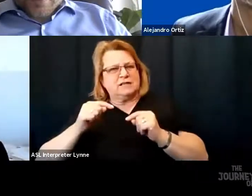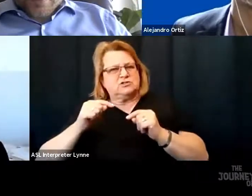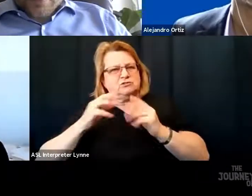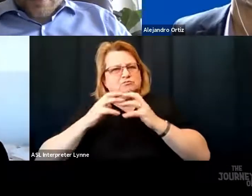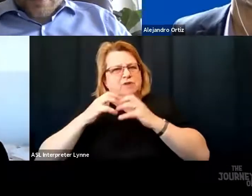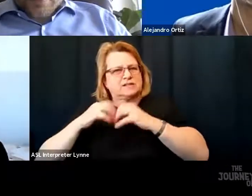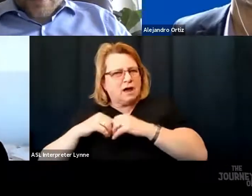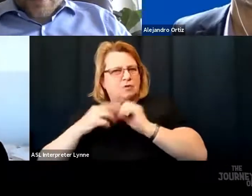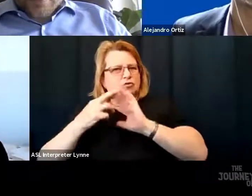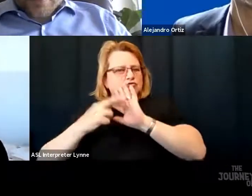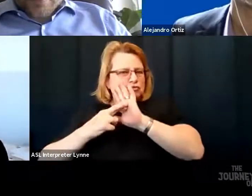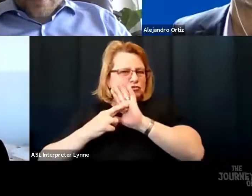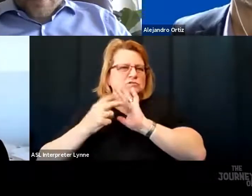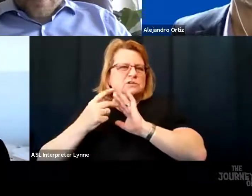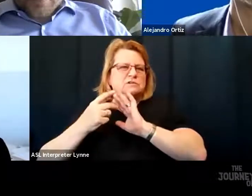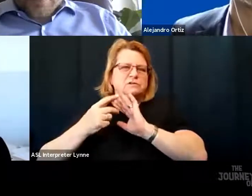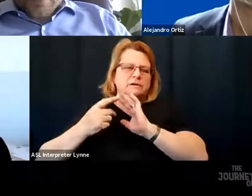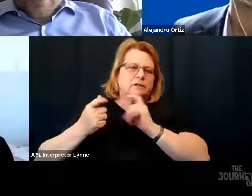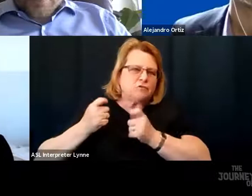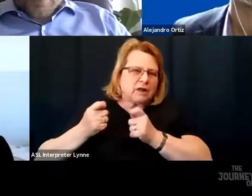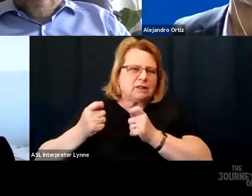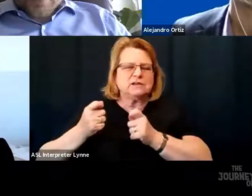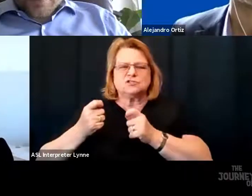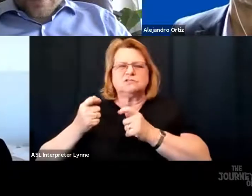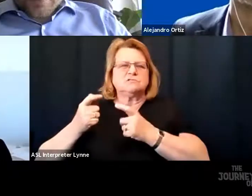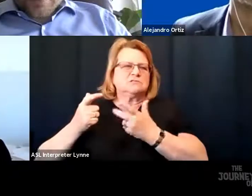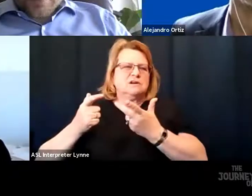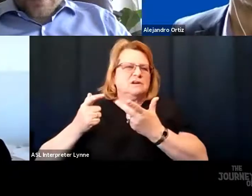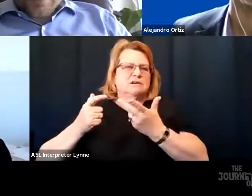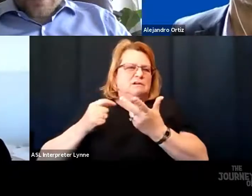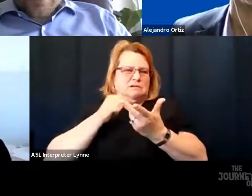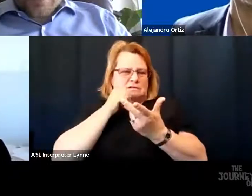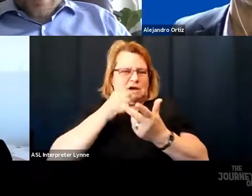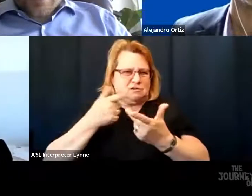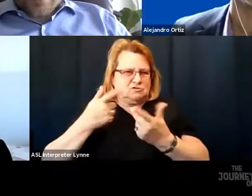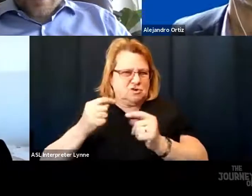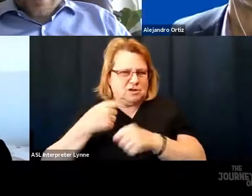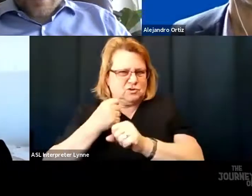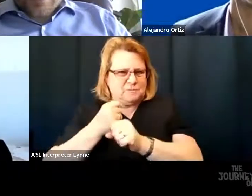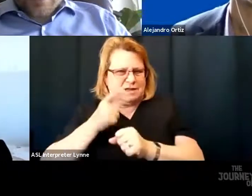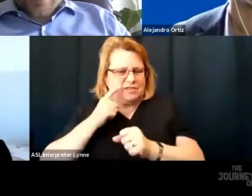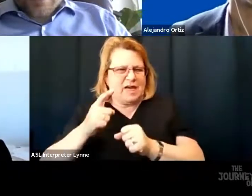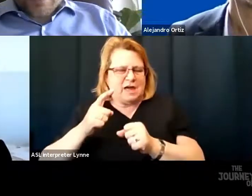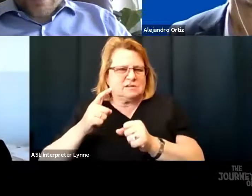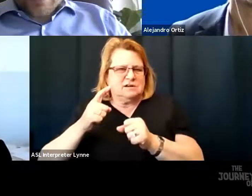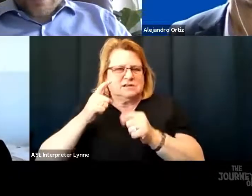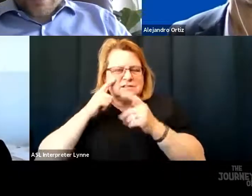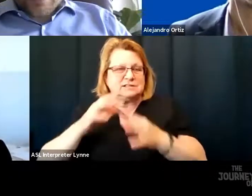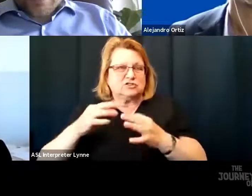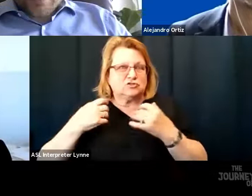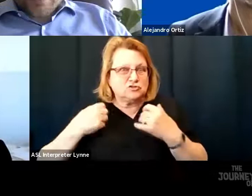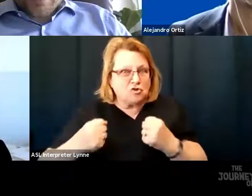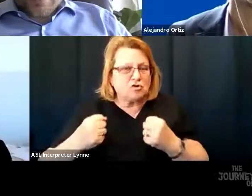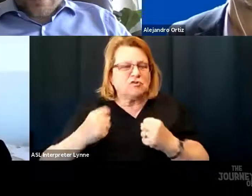put into place to make that protection stronger based on, you know, a decision from the US Supreme Court making clear